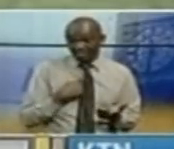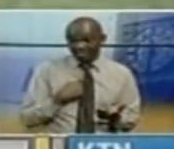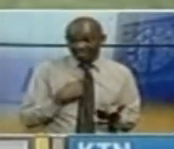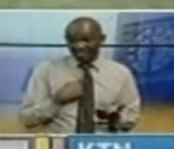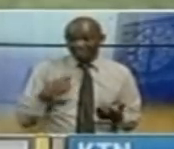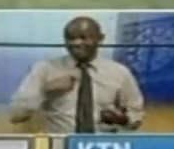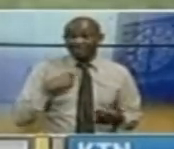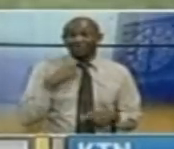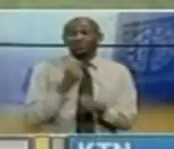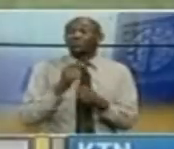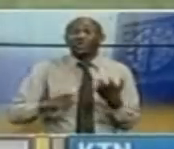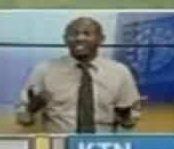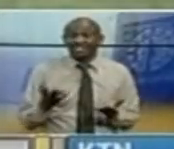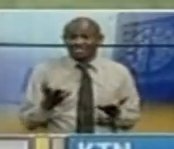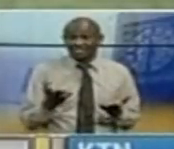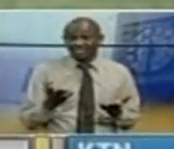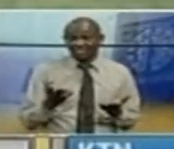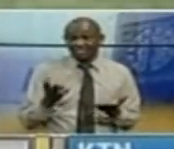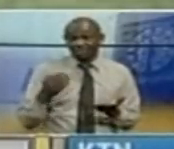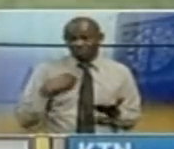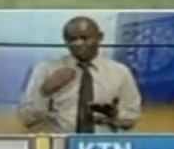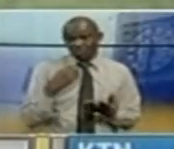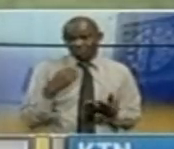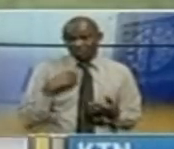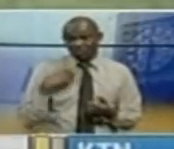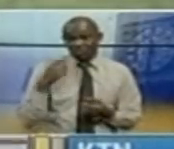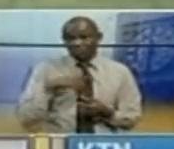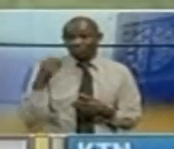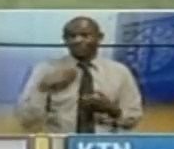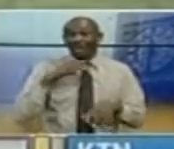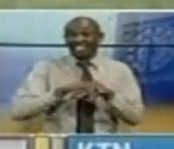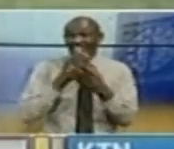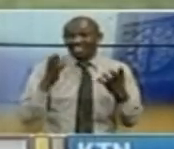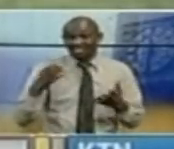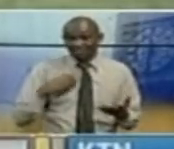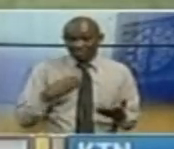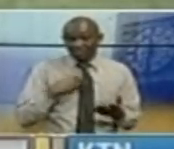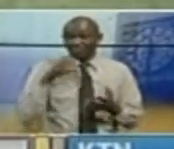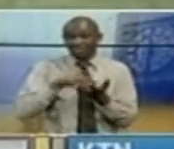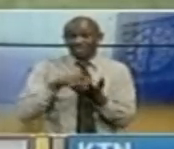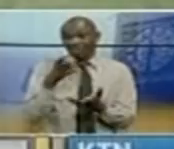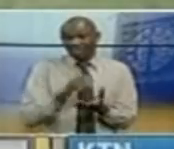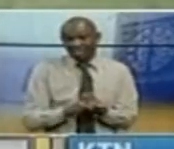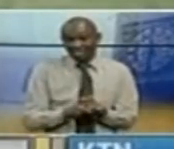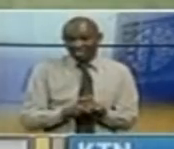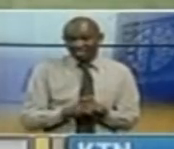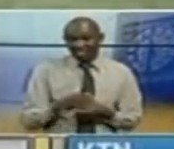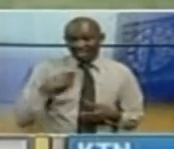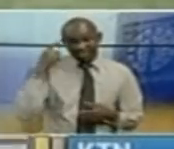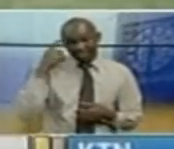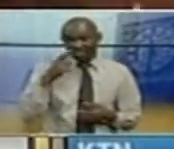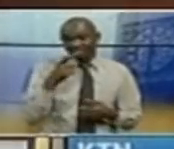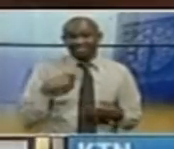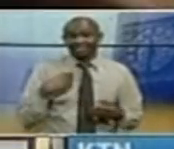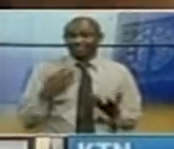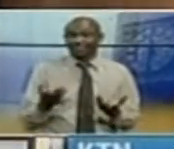how am I going to do back to rejuvenate all those things to be in a position? Then it was just a big